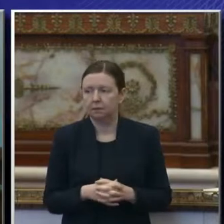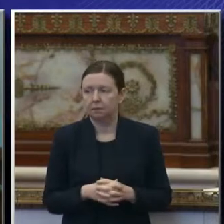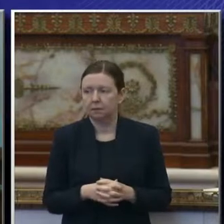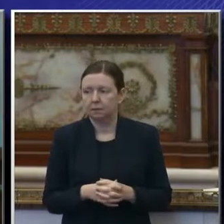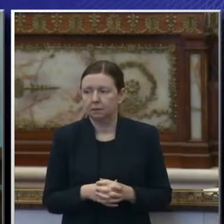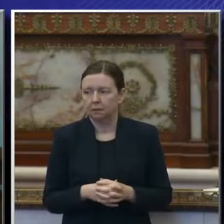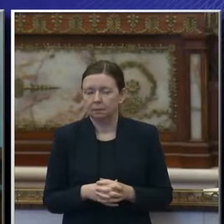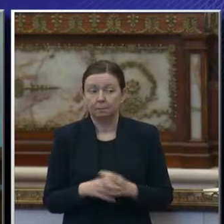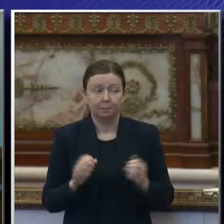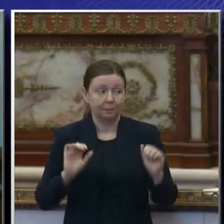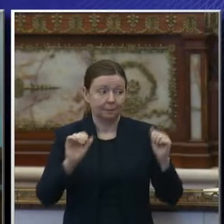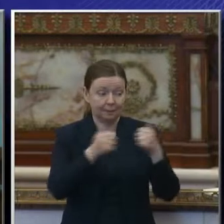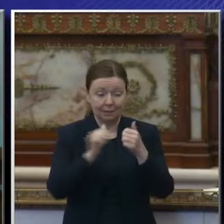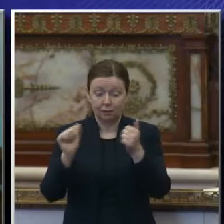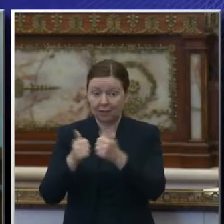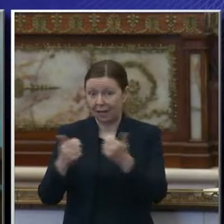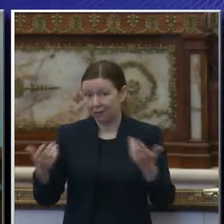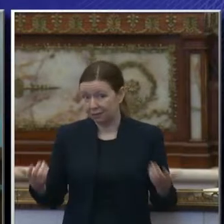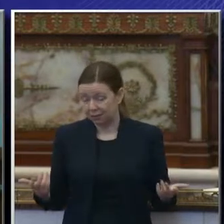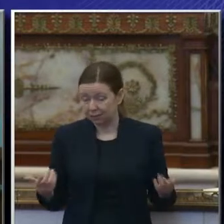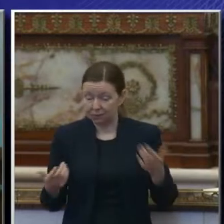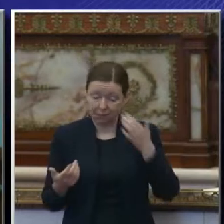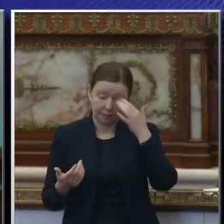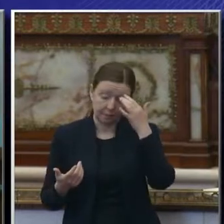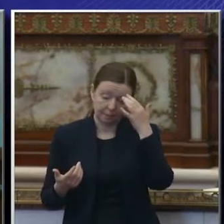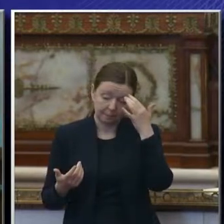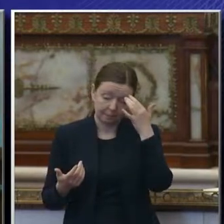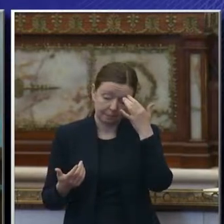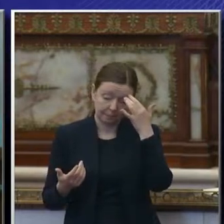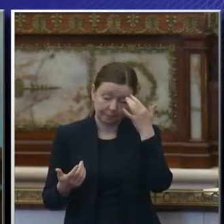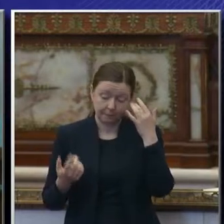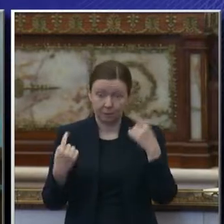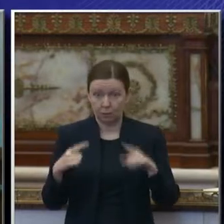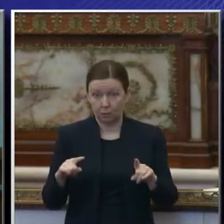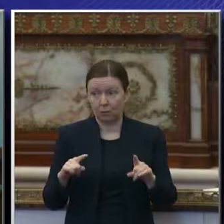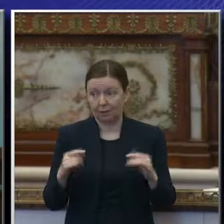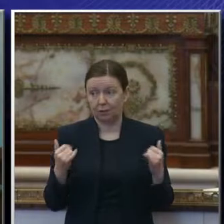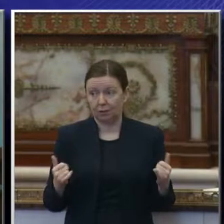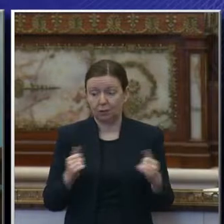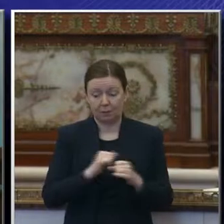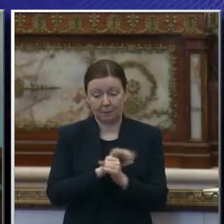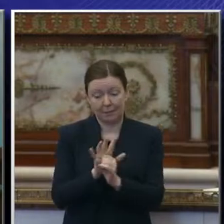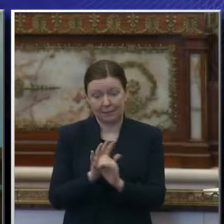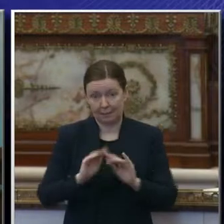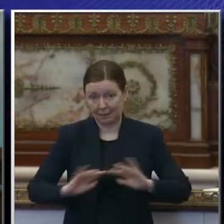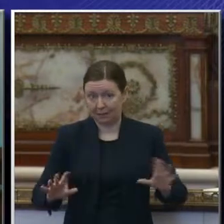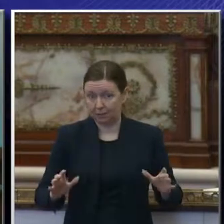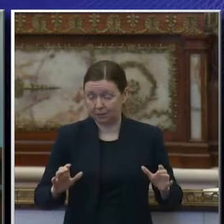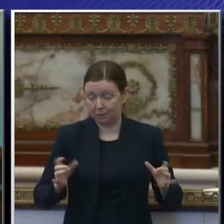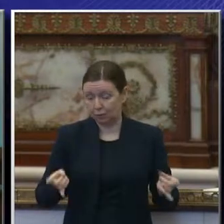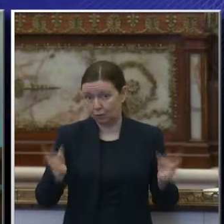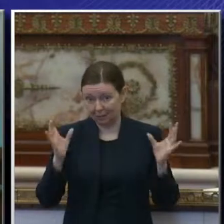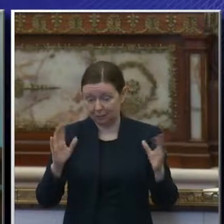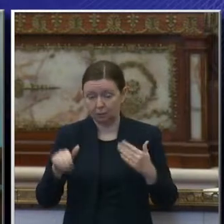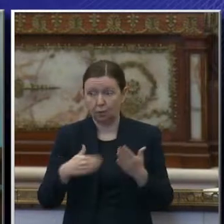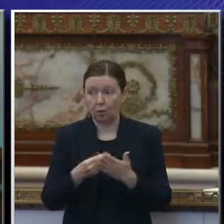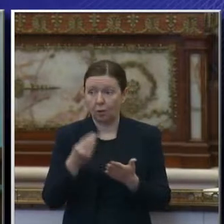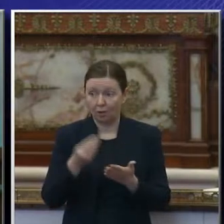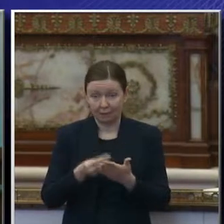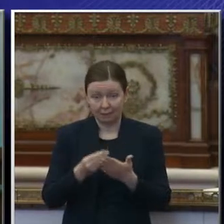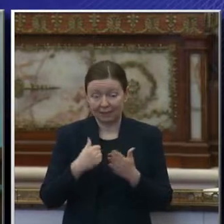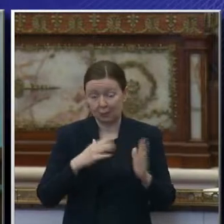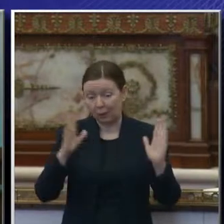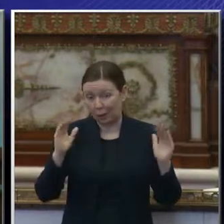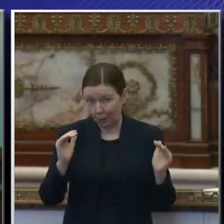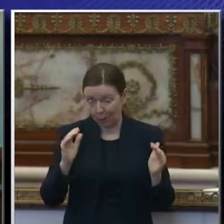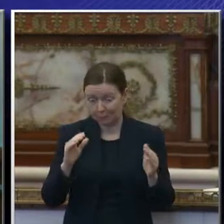The challenge has been sort of in the now, during the current pandemic crisis, all funding that we had hoped to